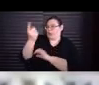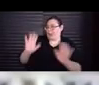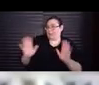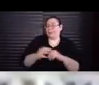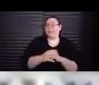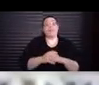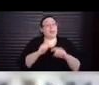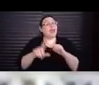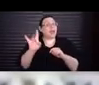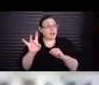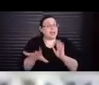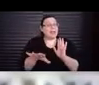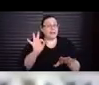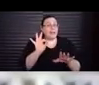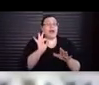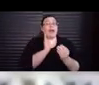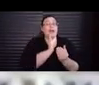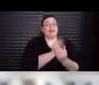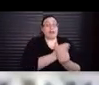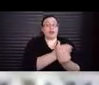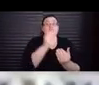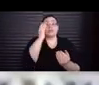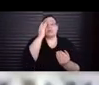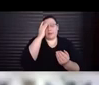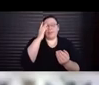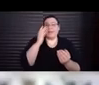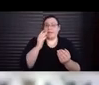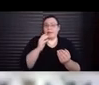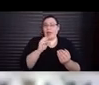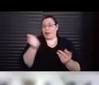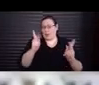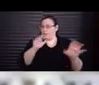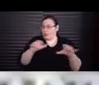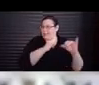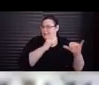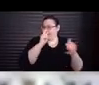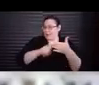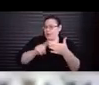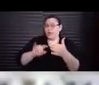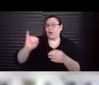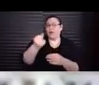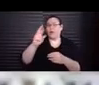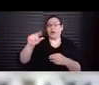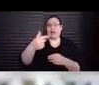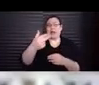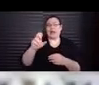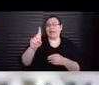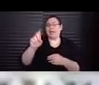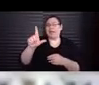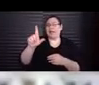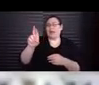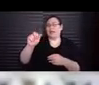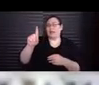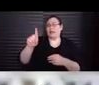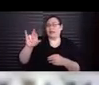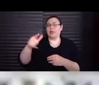find records, and there's other scholars that are doing this work as well. Jorge Delgadillo has really mined Mexican